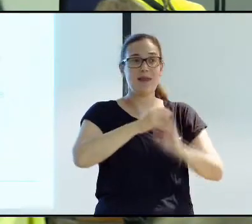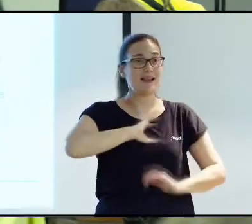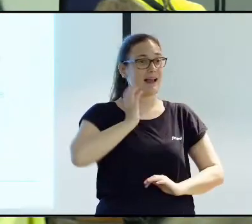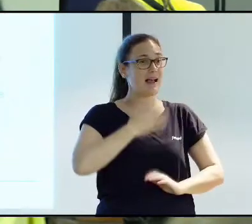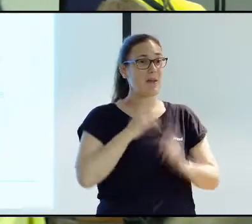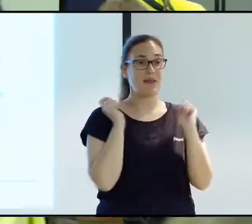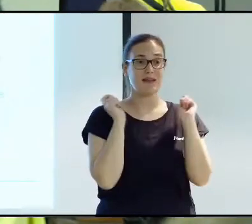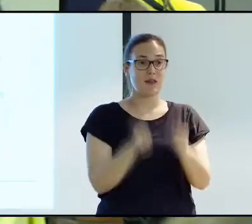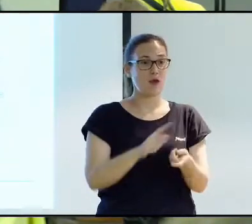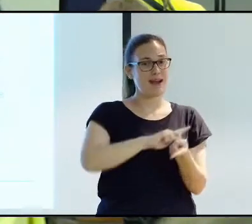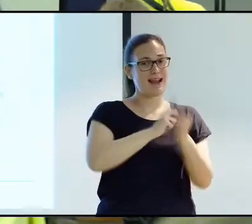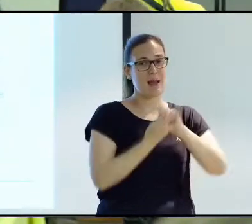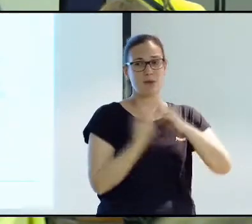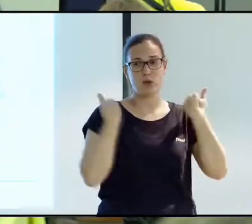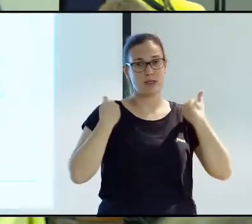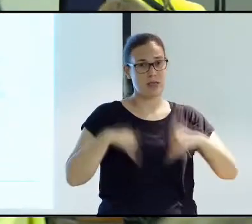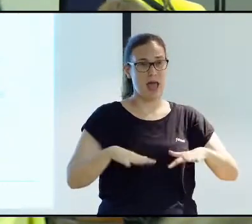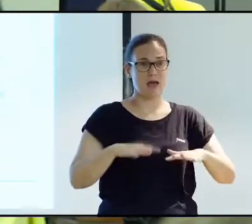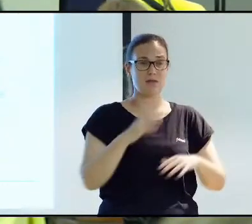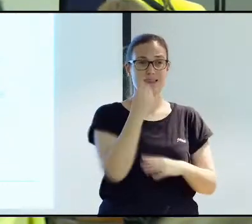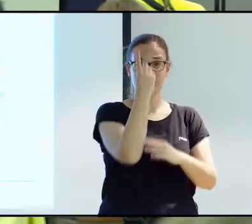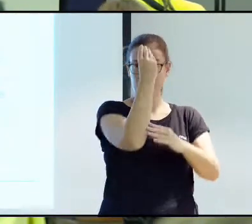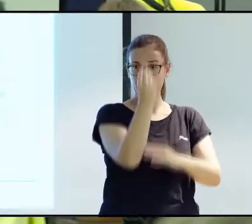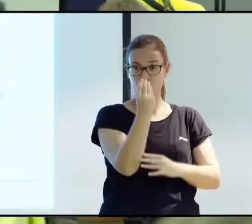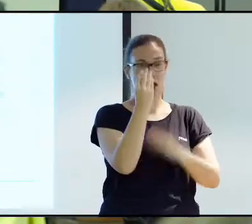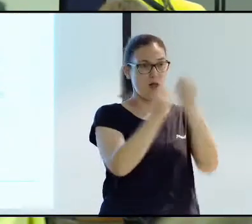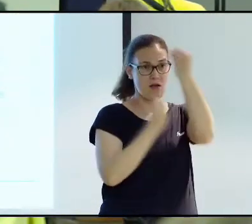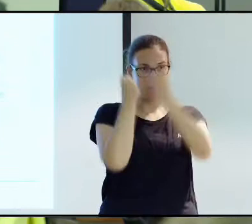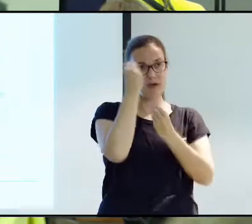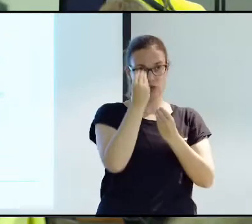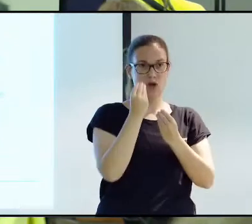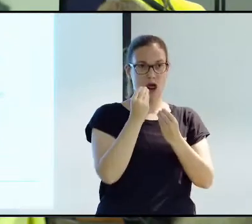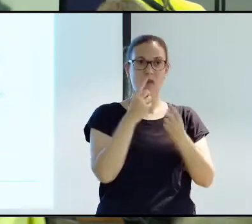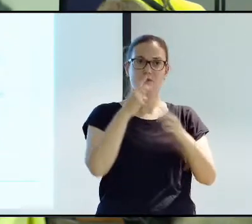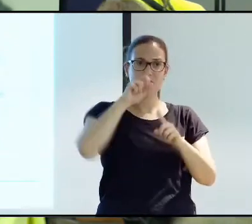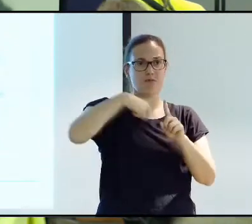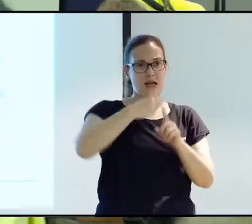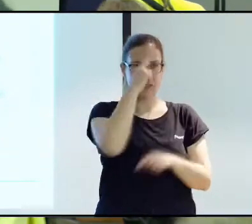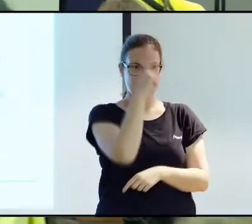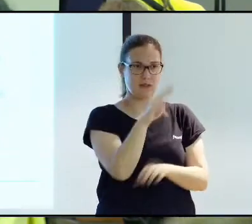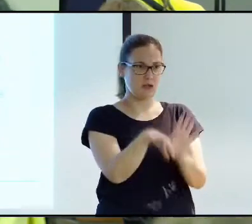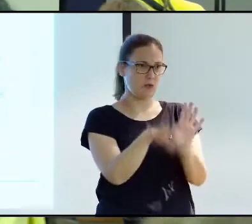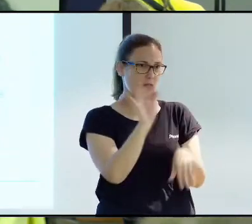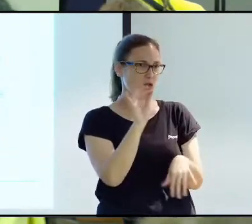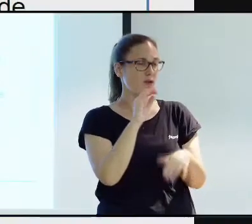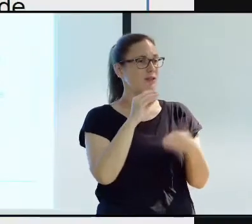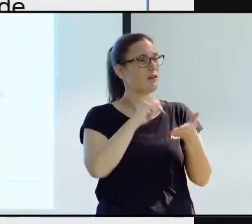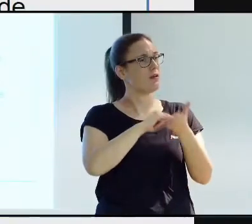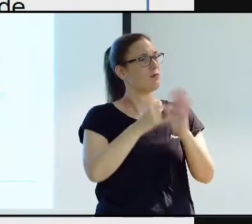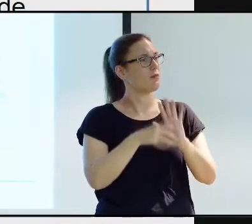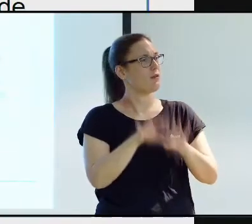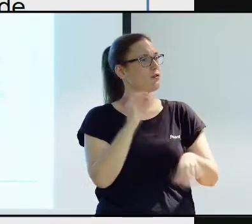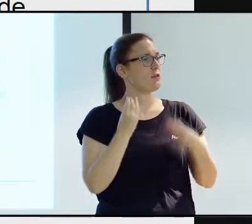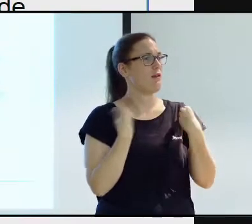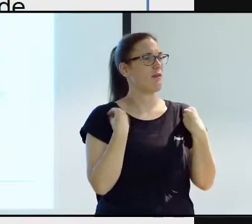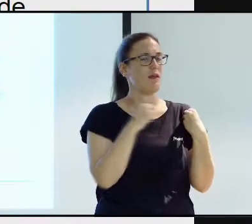regulation or ad infinitum today, but I think we need to really redo our whole system. And we